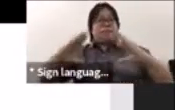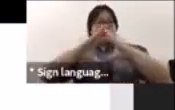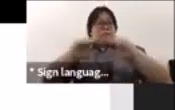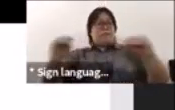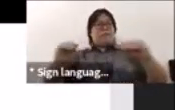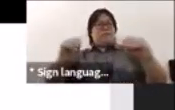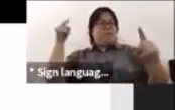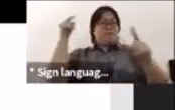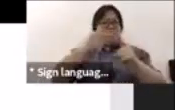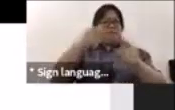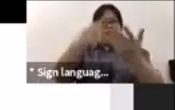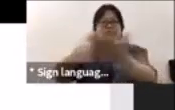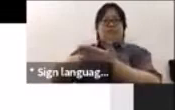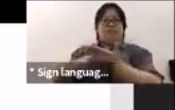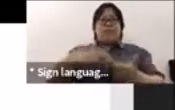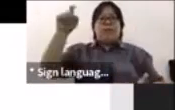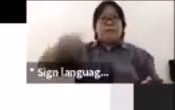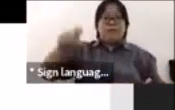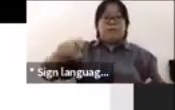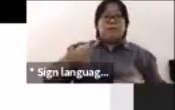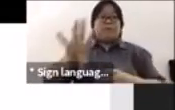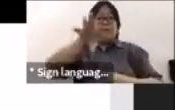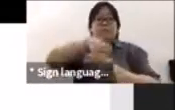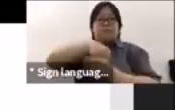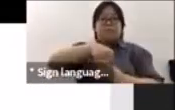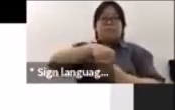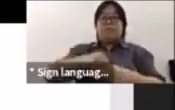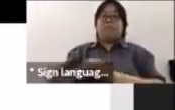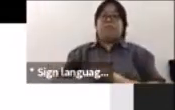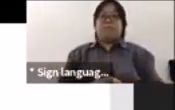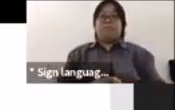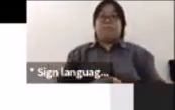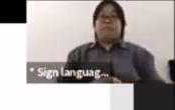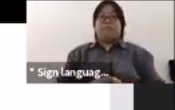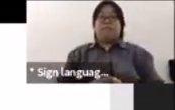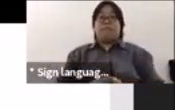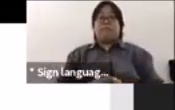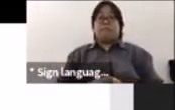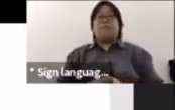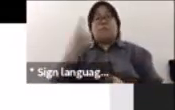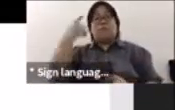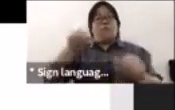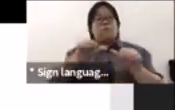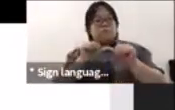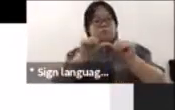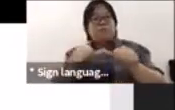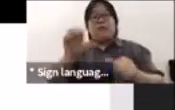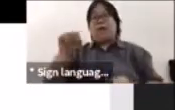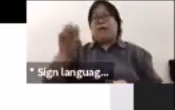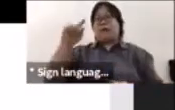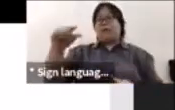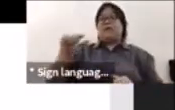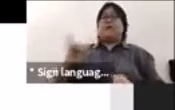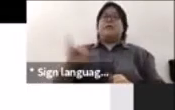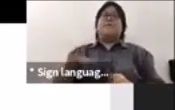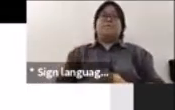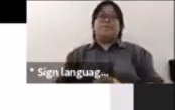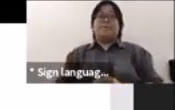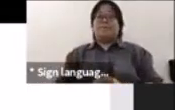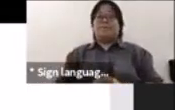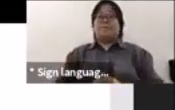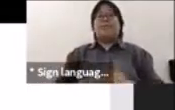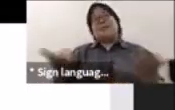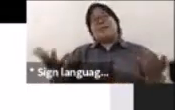point of time, if we want to include ourselves and position a good rank in sustainable development goals. This is